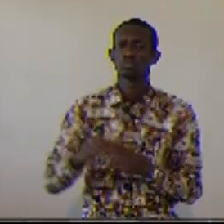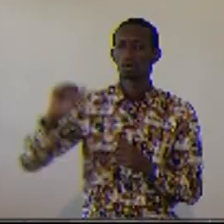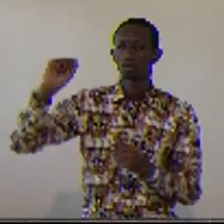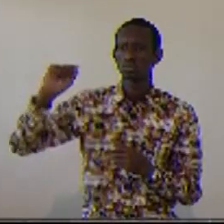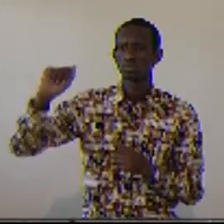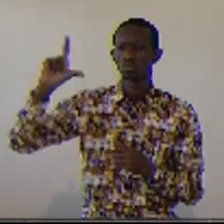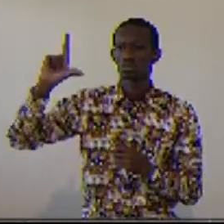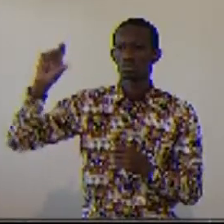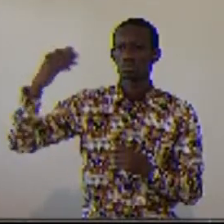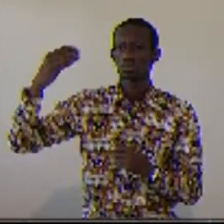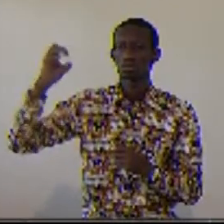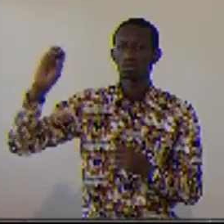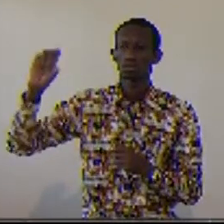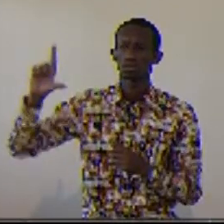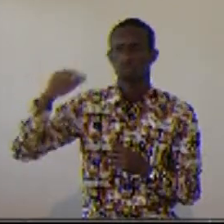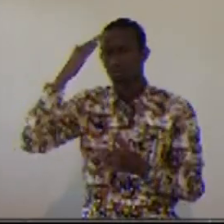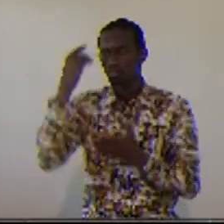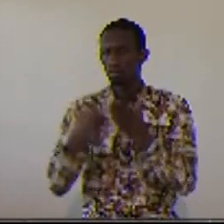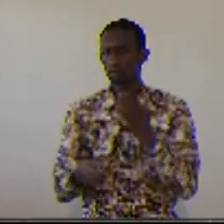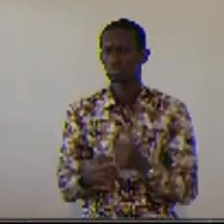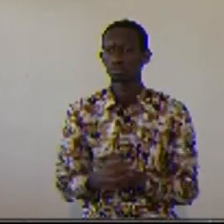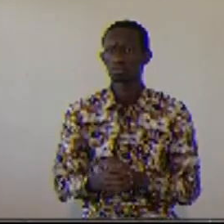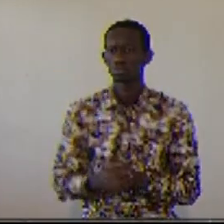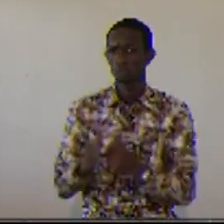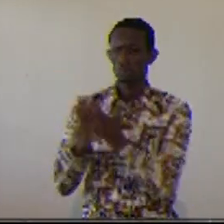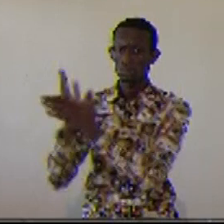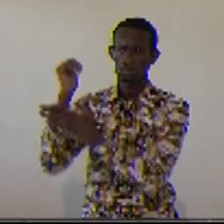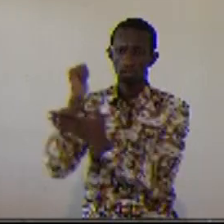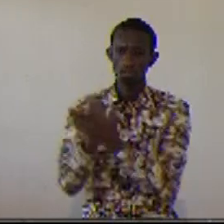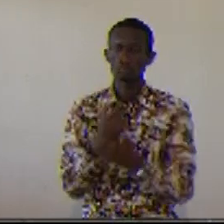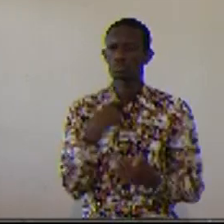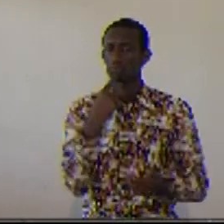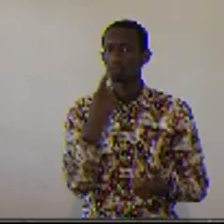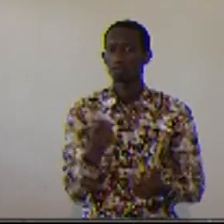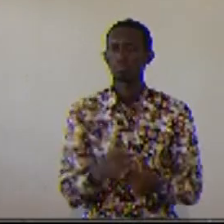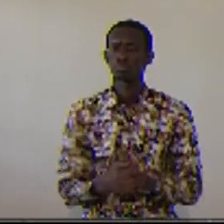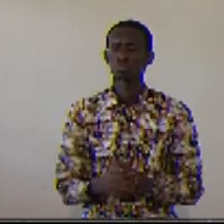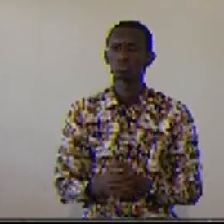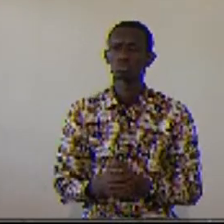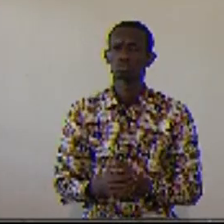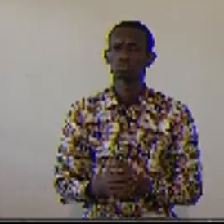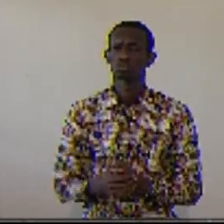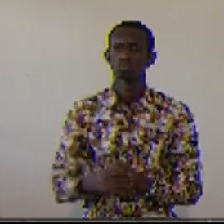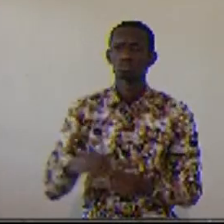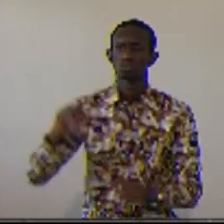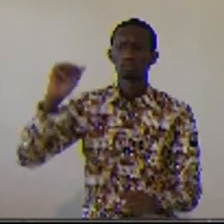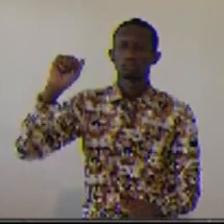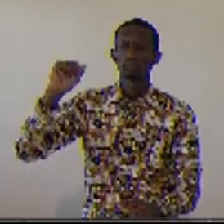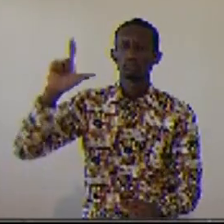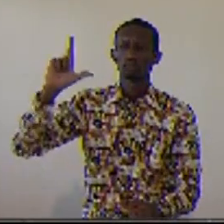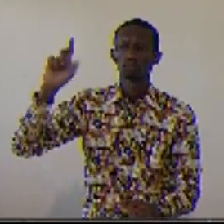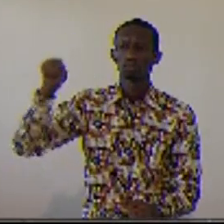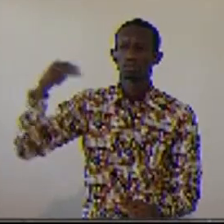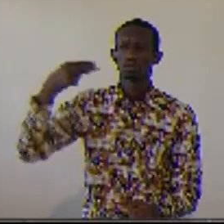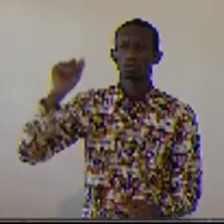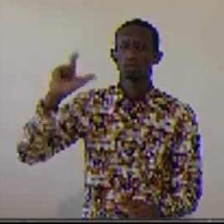alcohols do. Why? Because we are saying aliphatic alcohols, if you